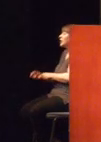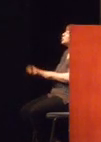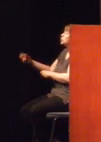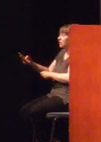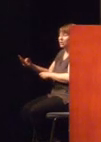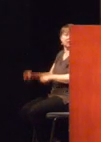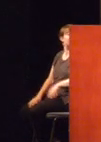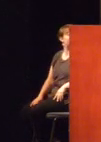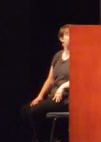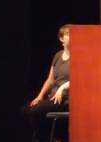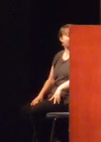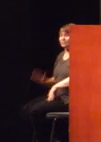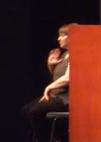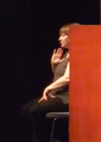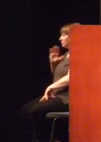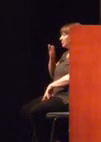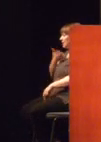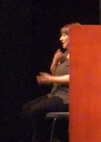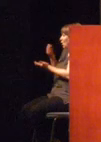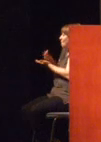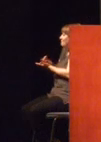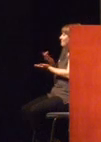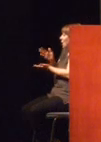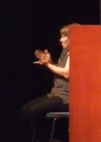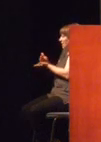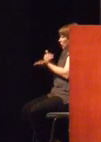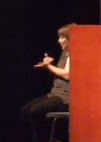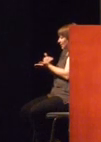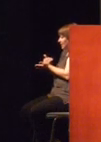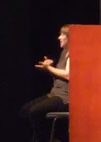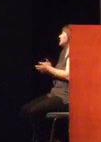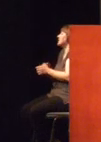budget. It's hypothetical. There are no real numbers attached to this, don't worry.